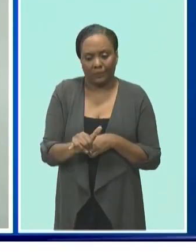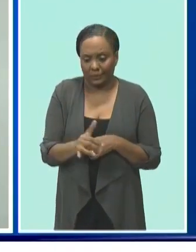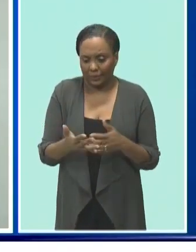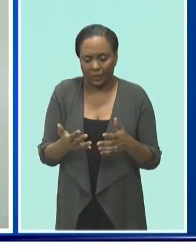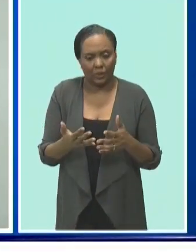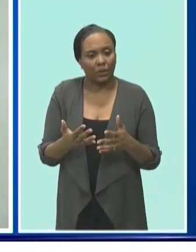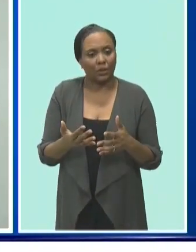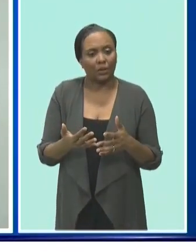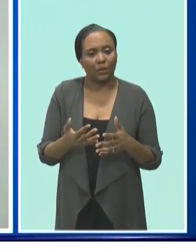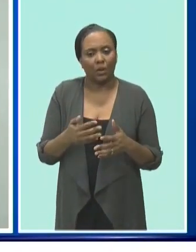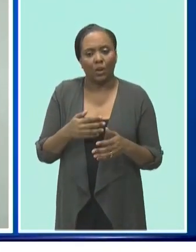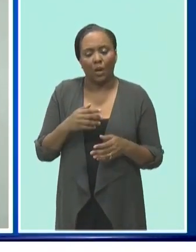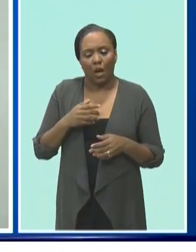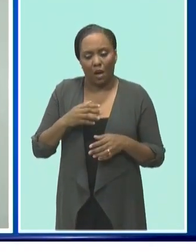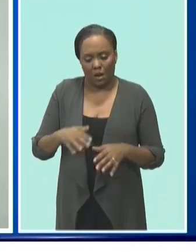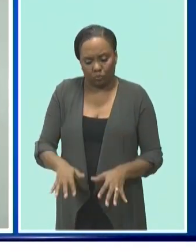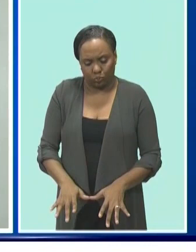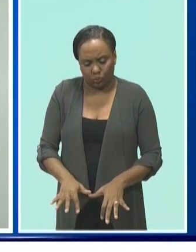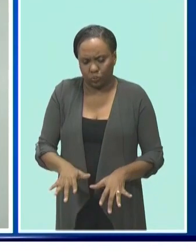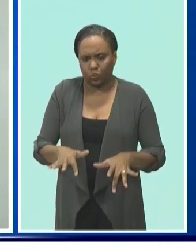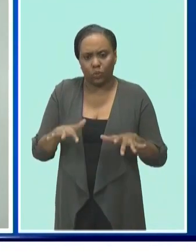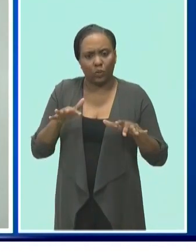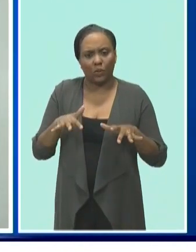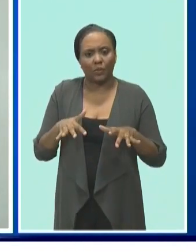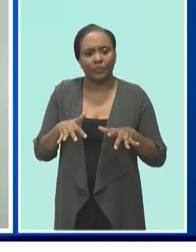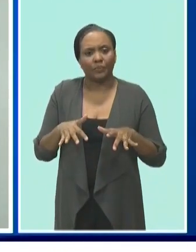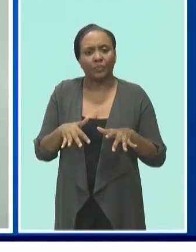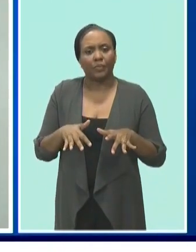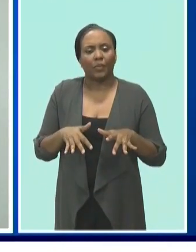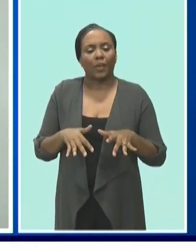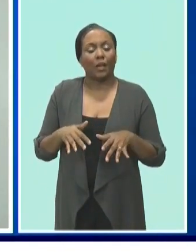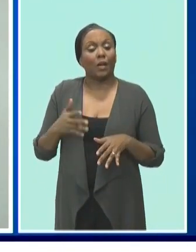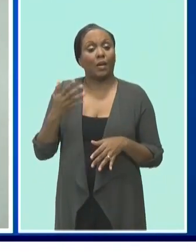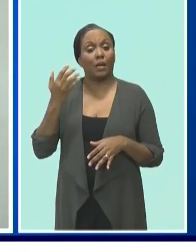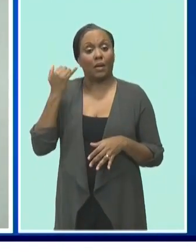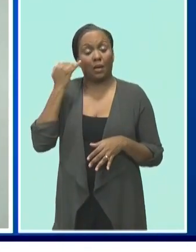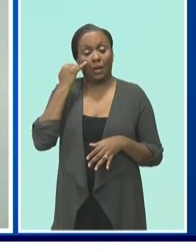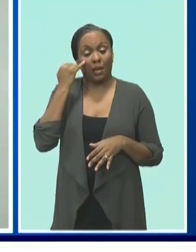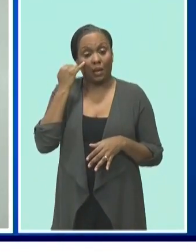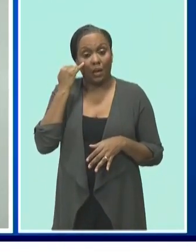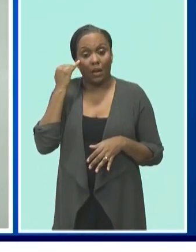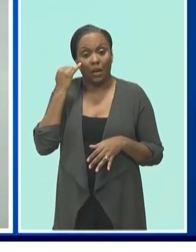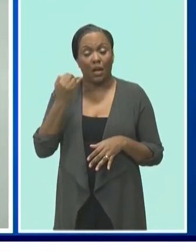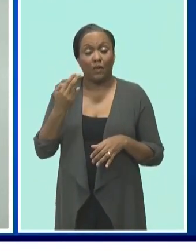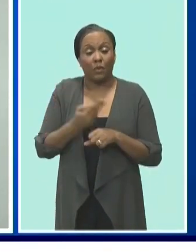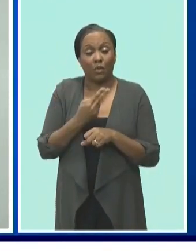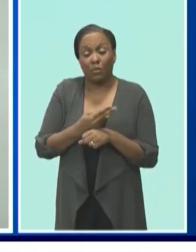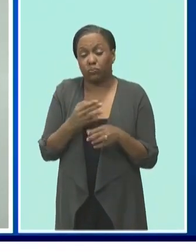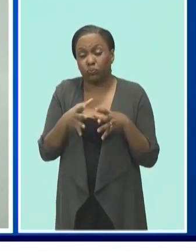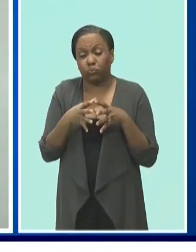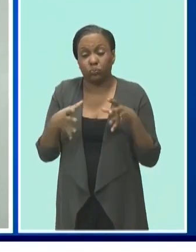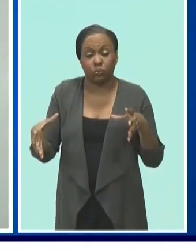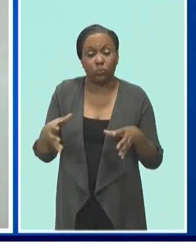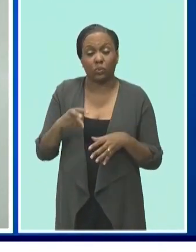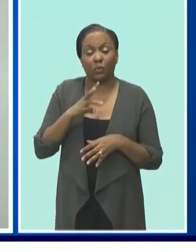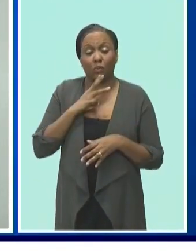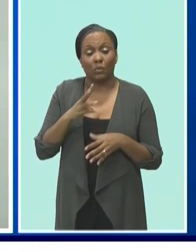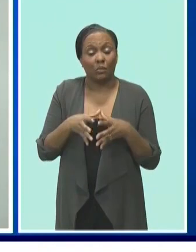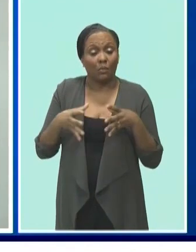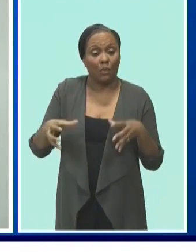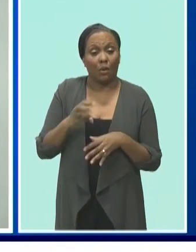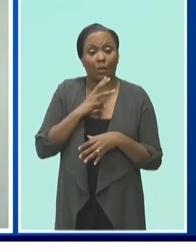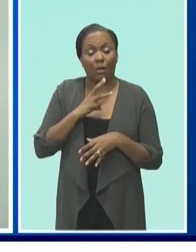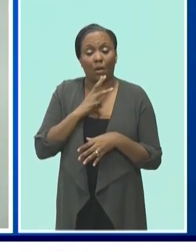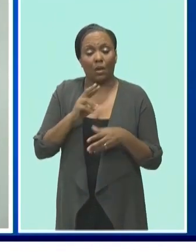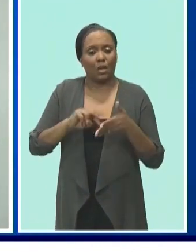the levels are lowered, the pumps wouldn't work and that could destroy the pumps as well. So we need to be sure